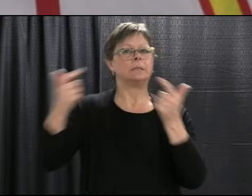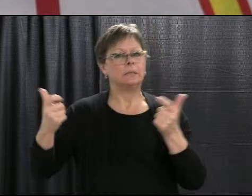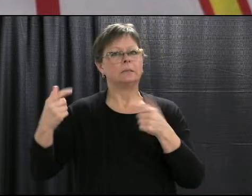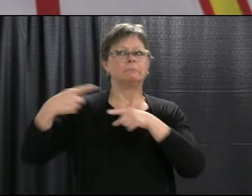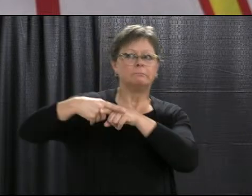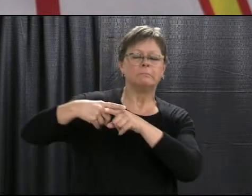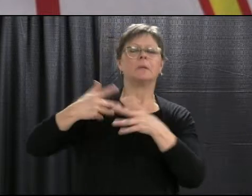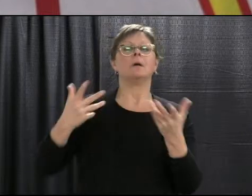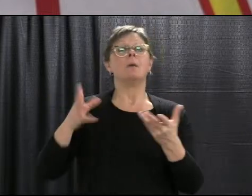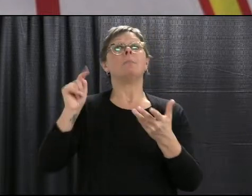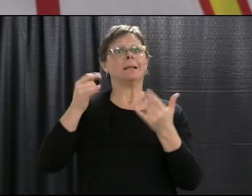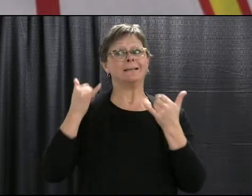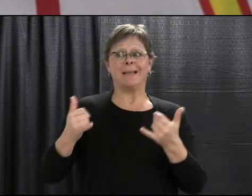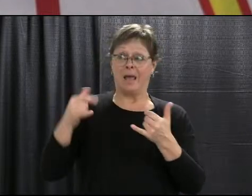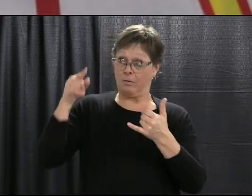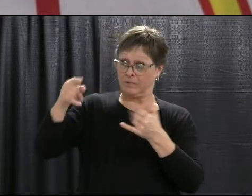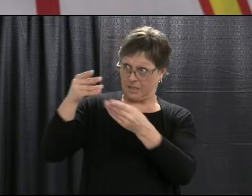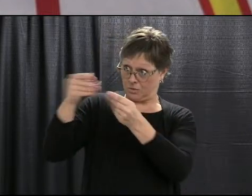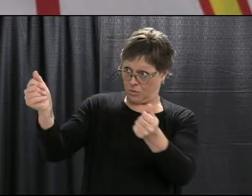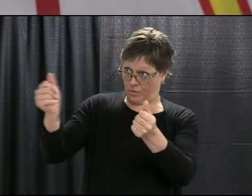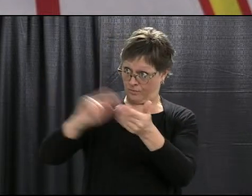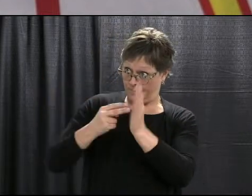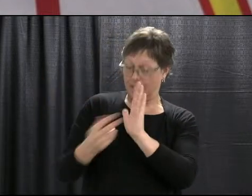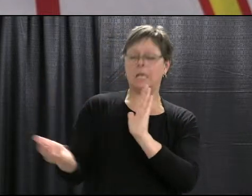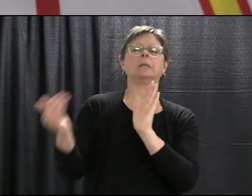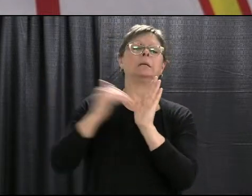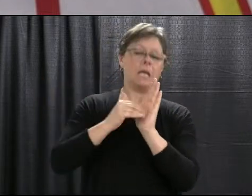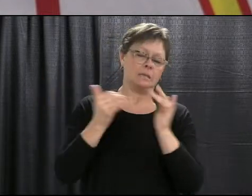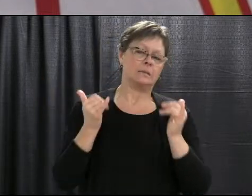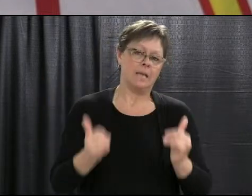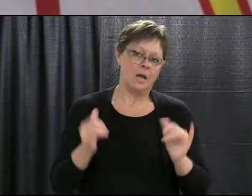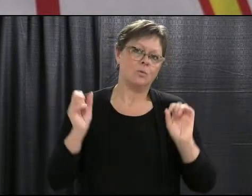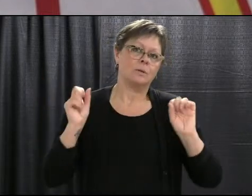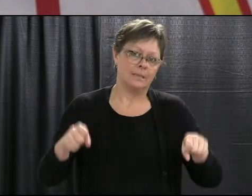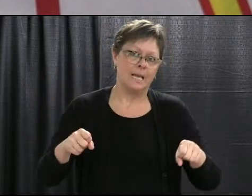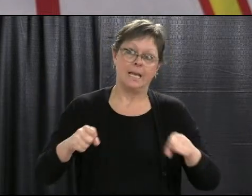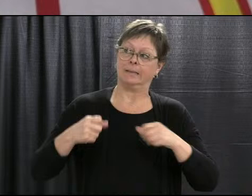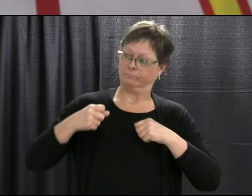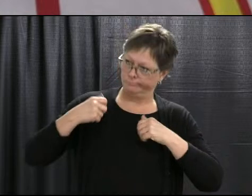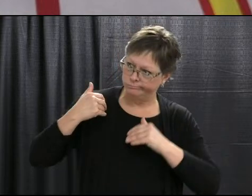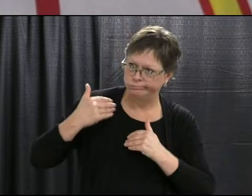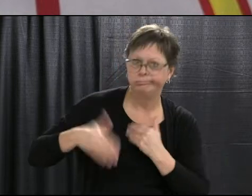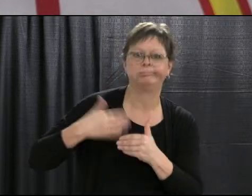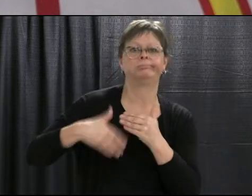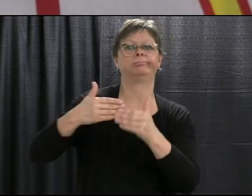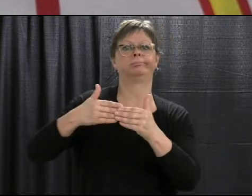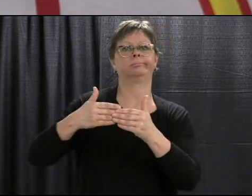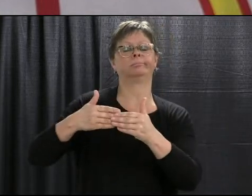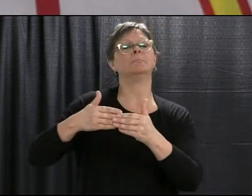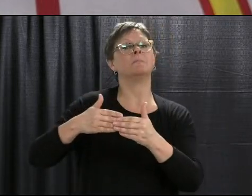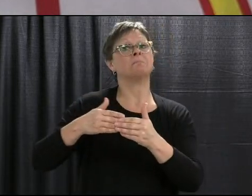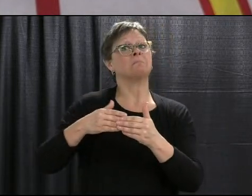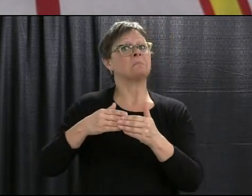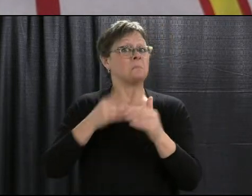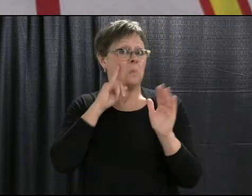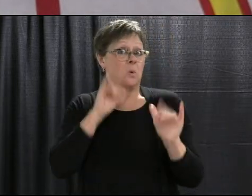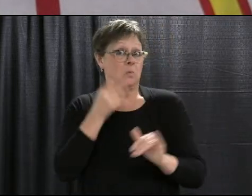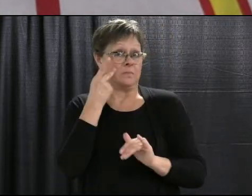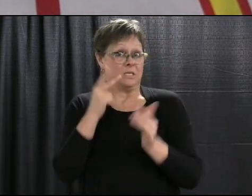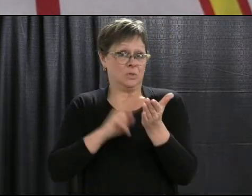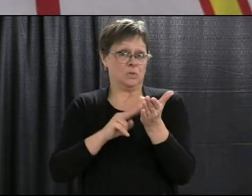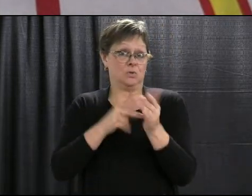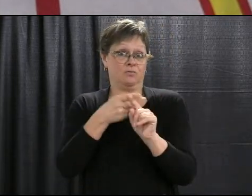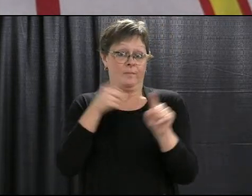have a pathway again, and we are hopeful that we will start to see the flow of nurses from India. We have had some